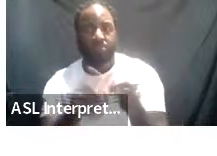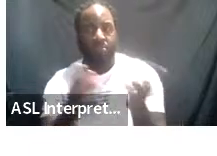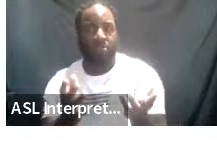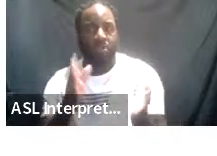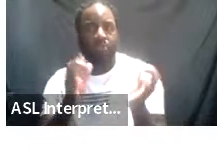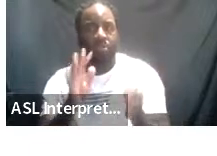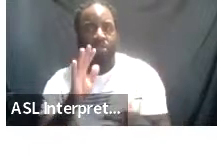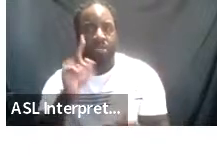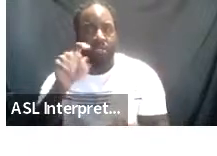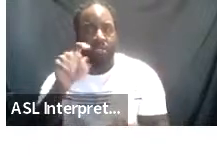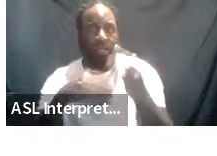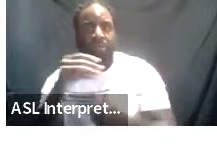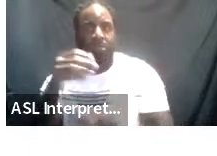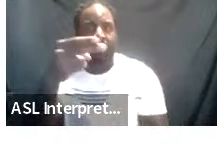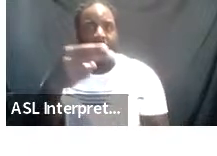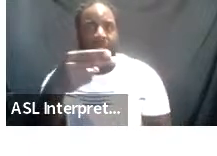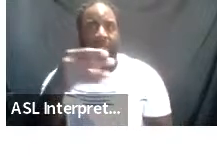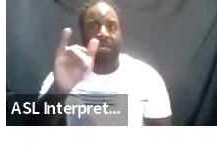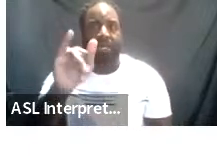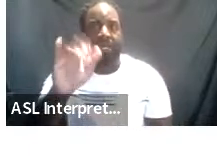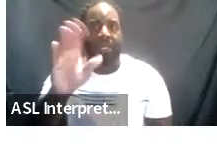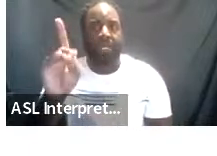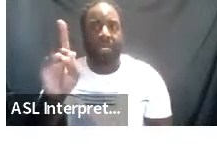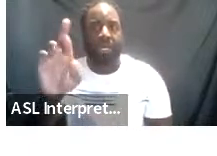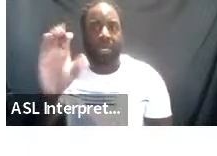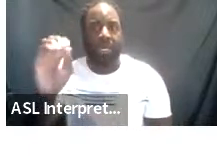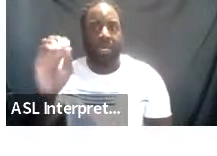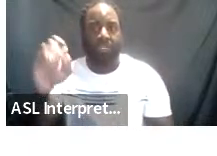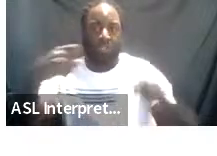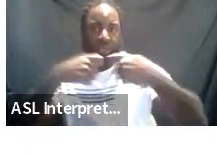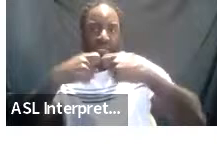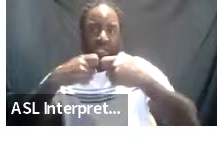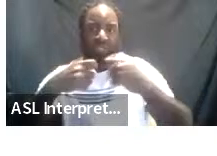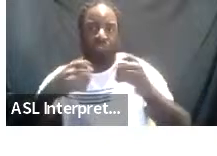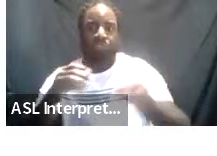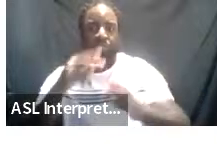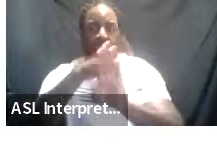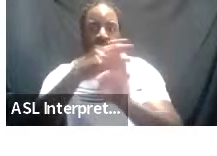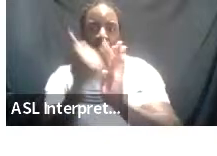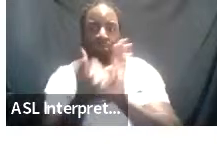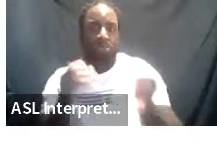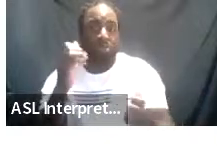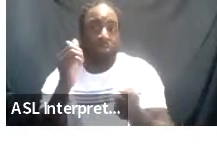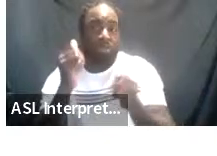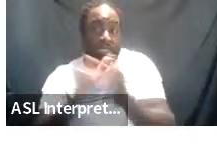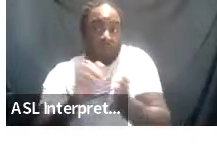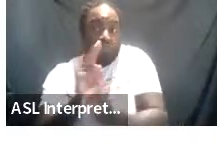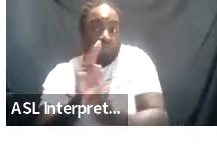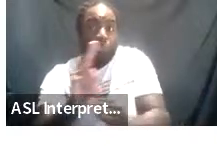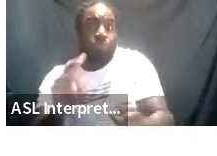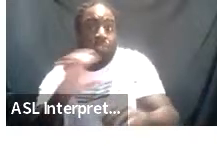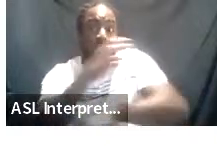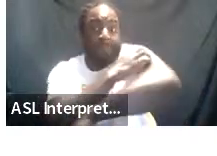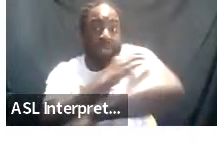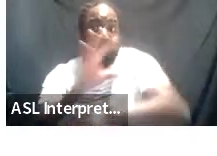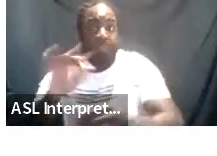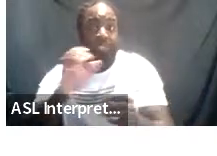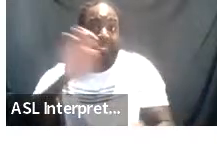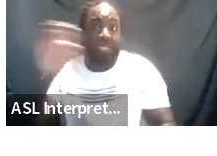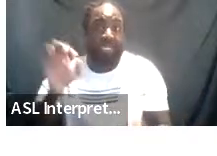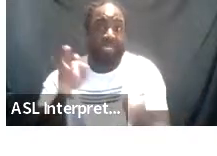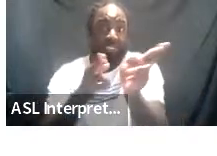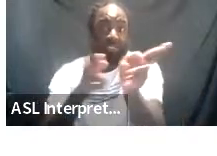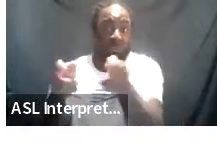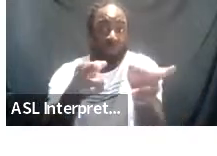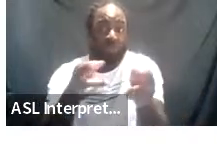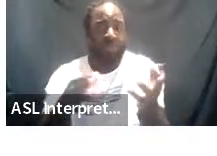hydroelectric initiative which could harness the power of the East River. And I wondered if there was any movement